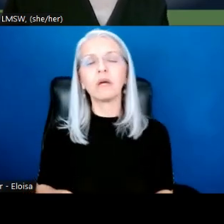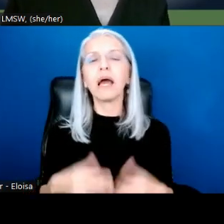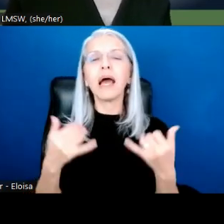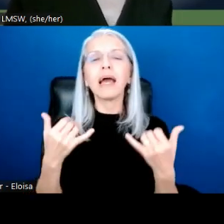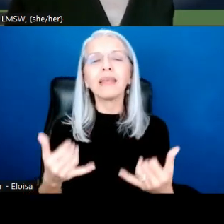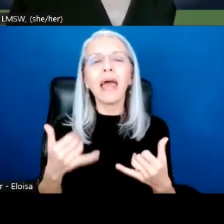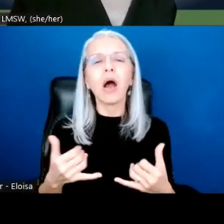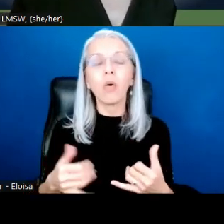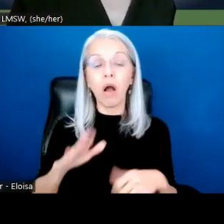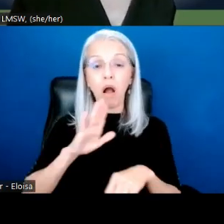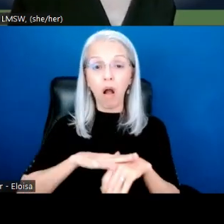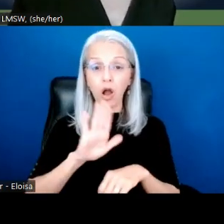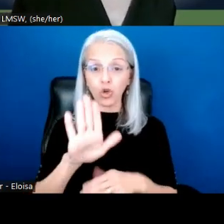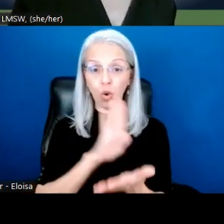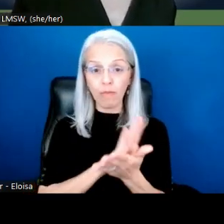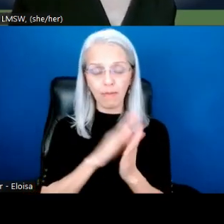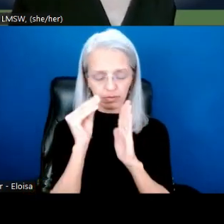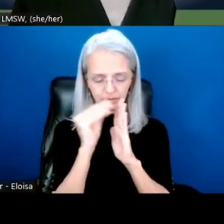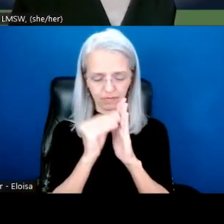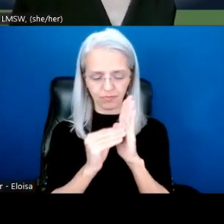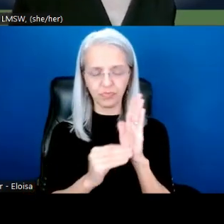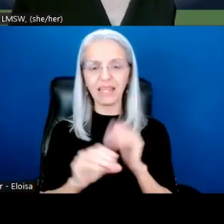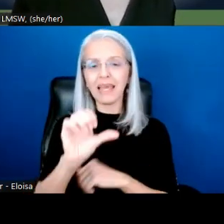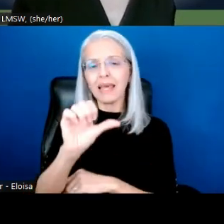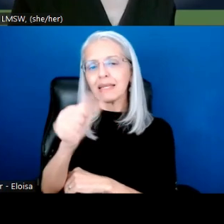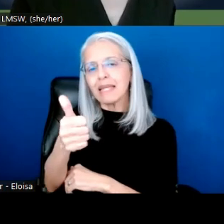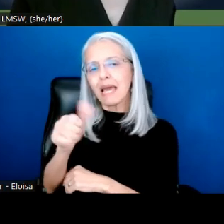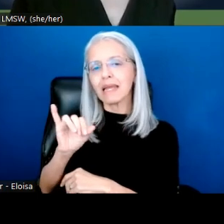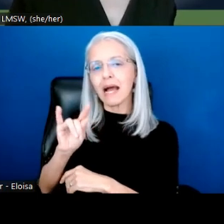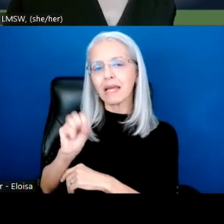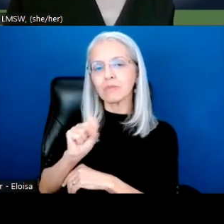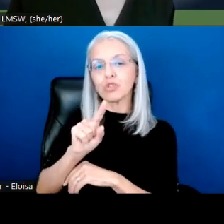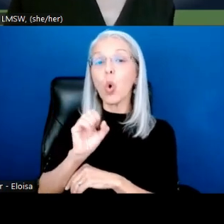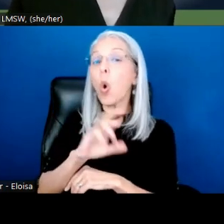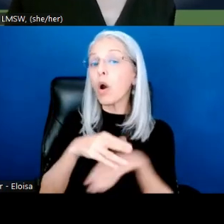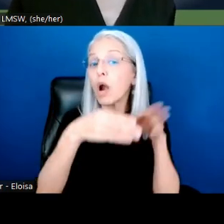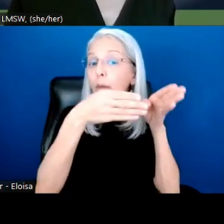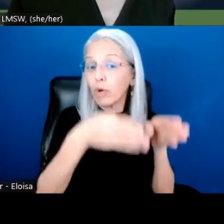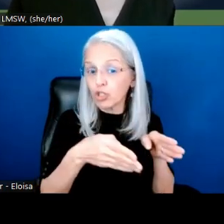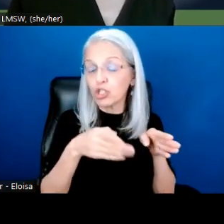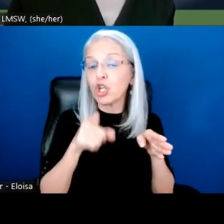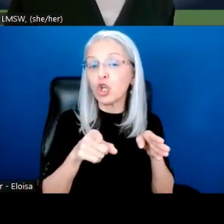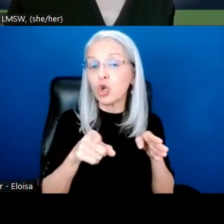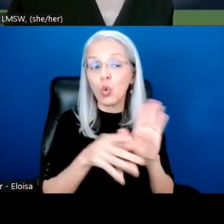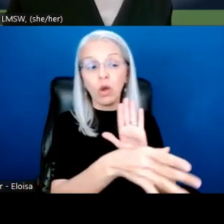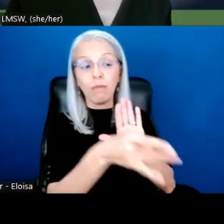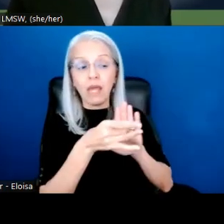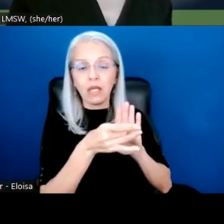or people you will choose to take with you to put on this